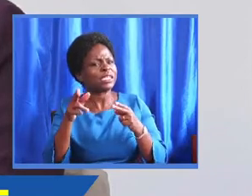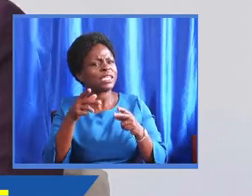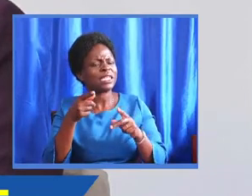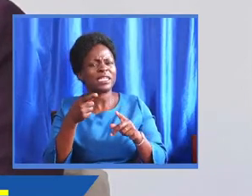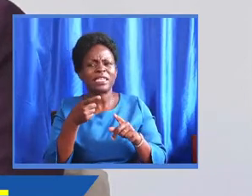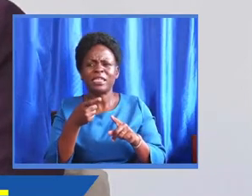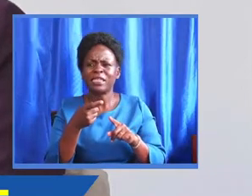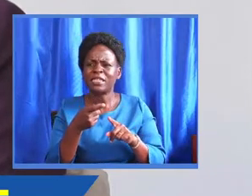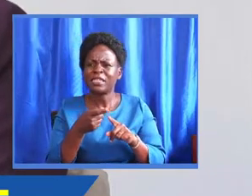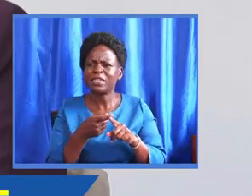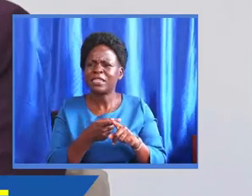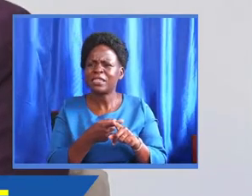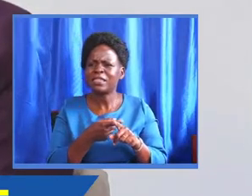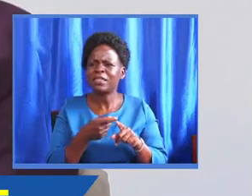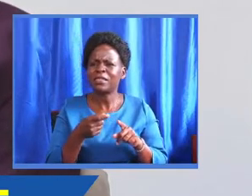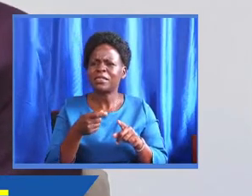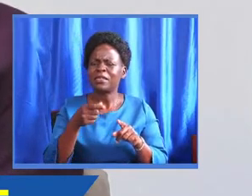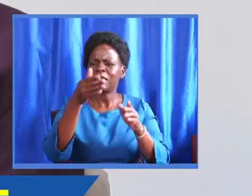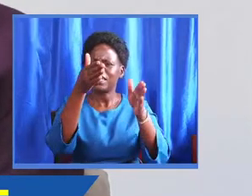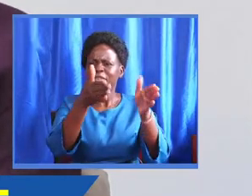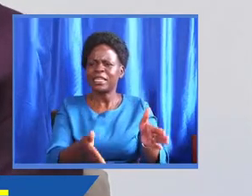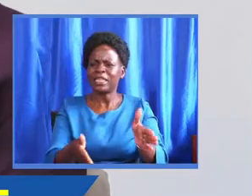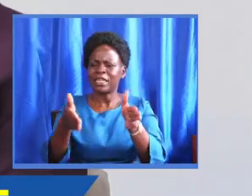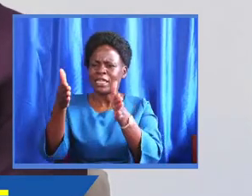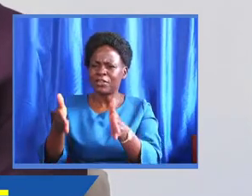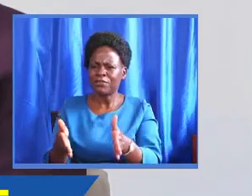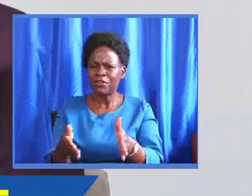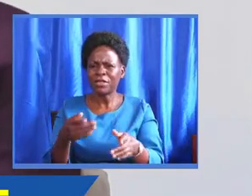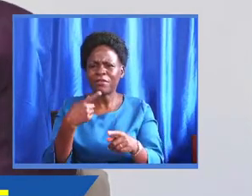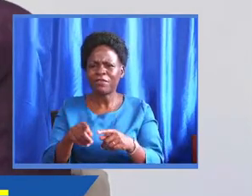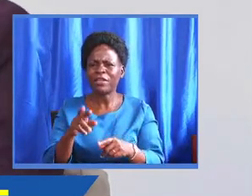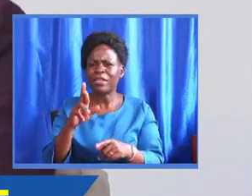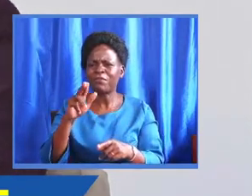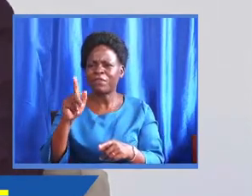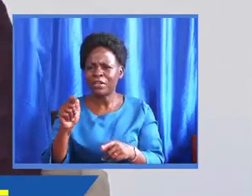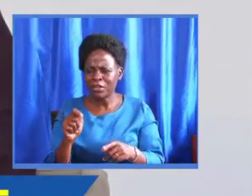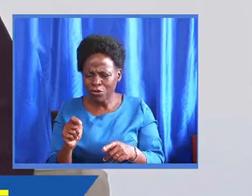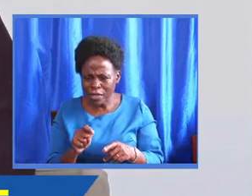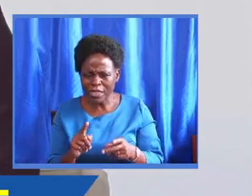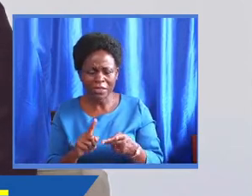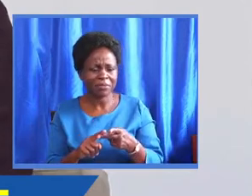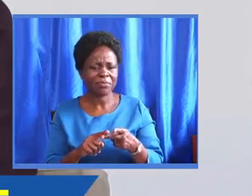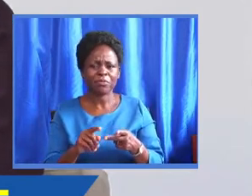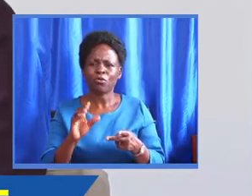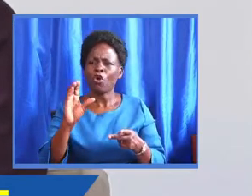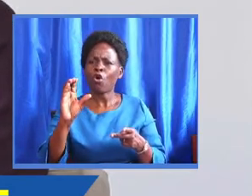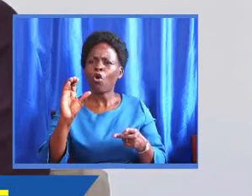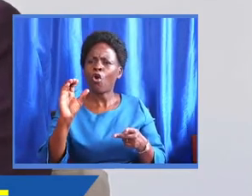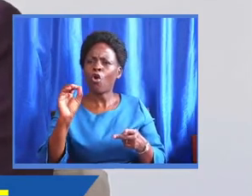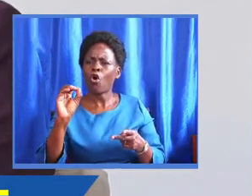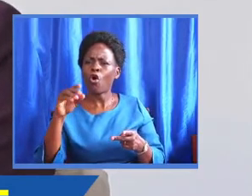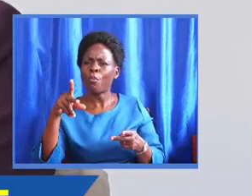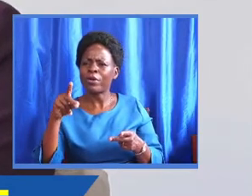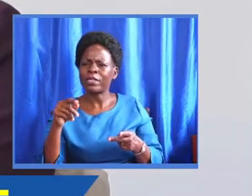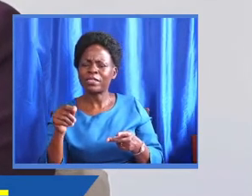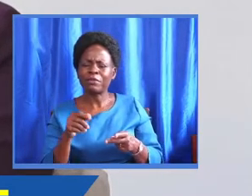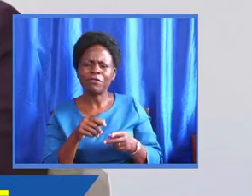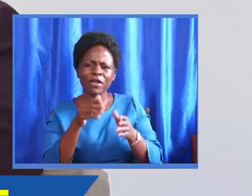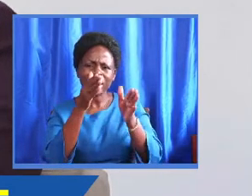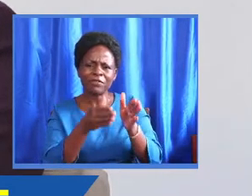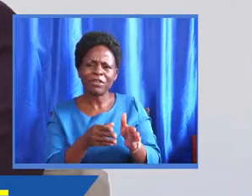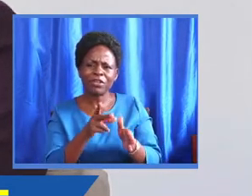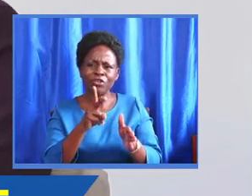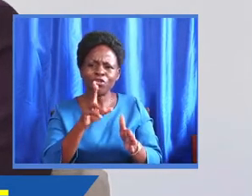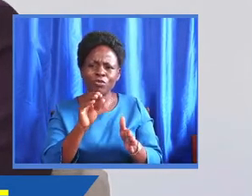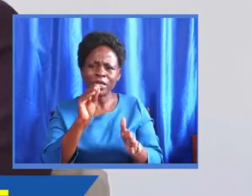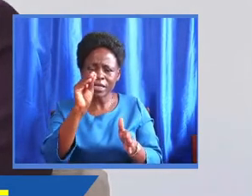rental tax has been here all the time. Individuals have different rates. The corporates have different rates. Now, for individuals, it was 20%. Mm-hmm. That's